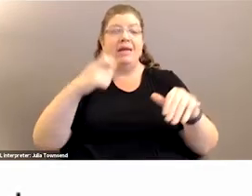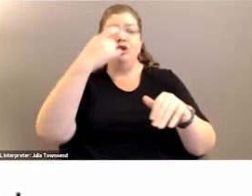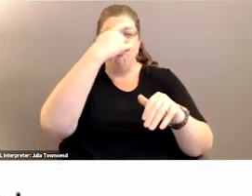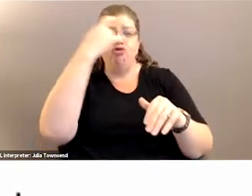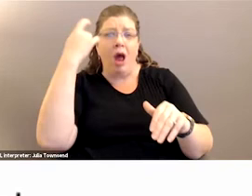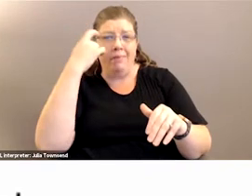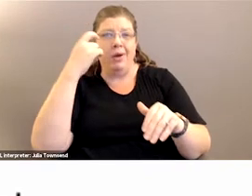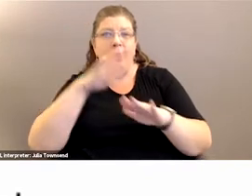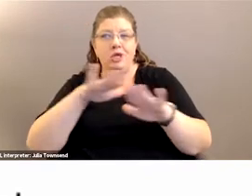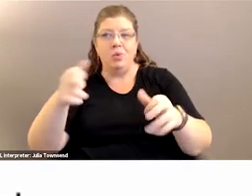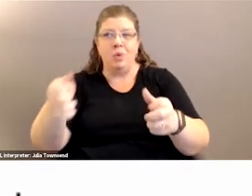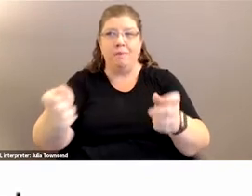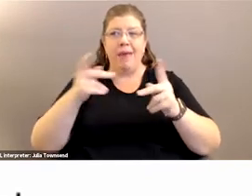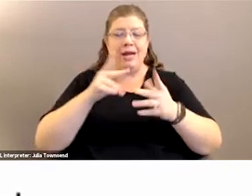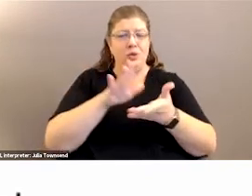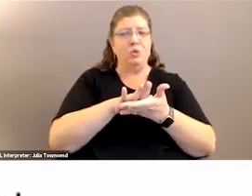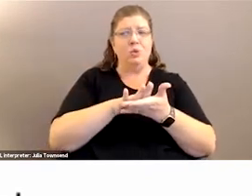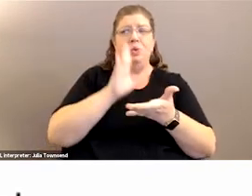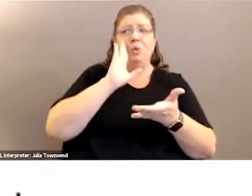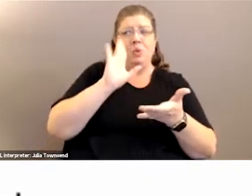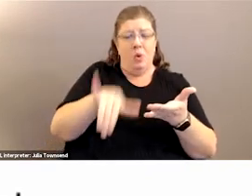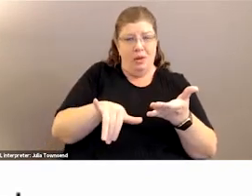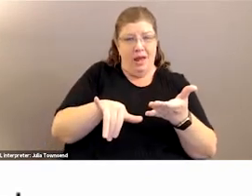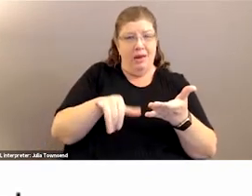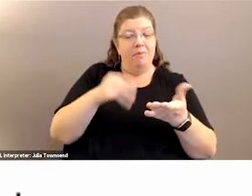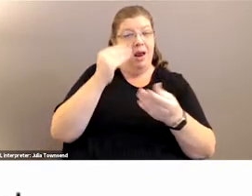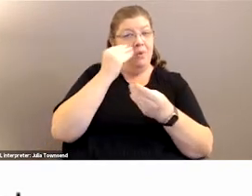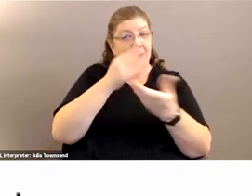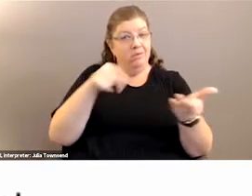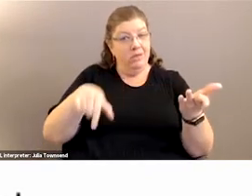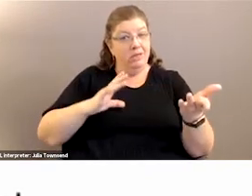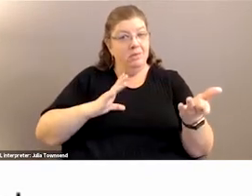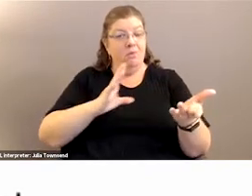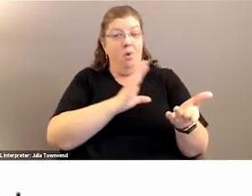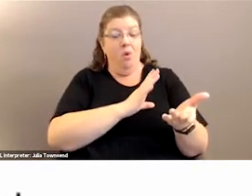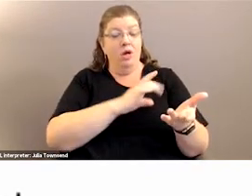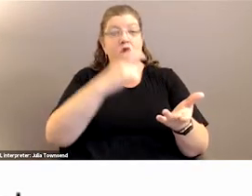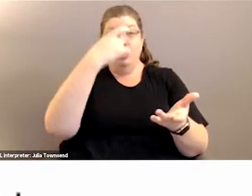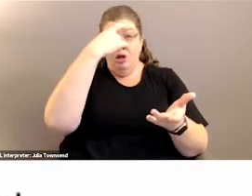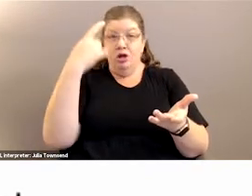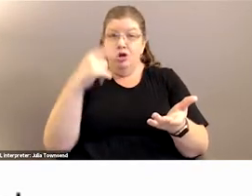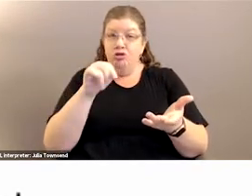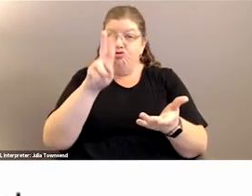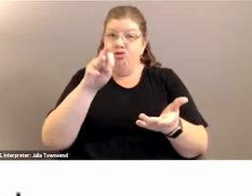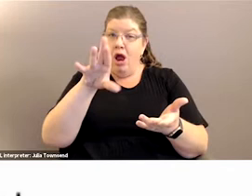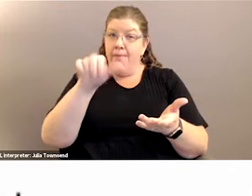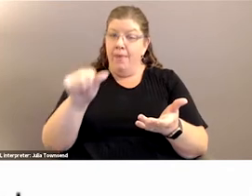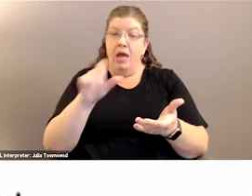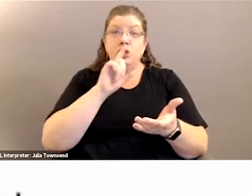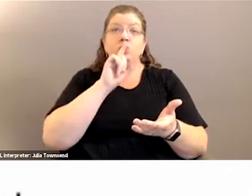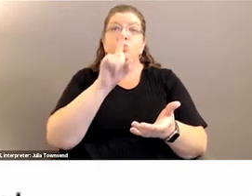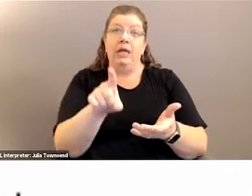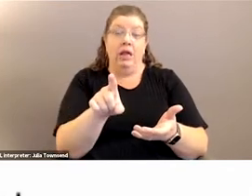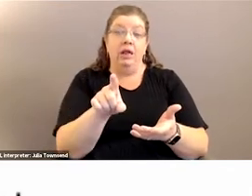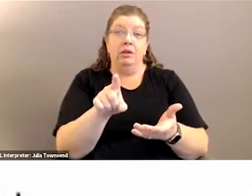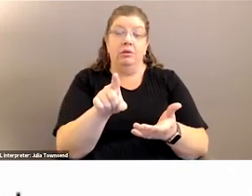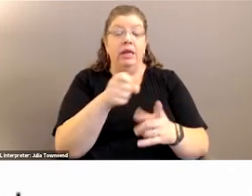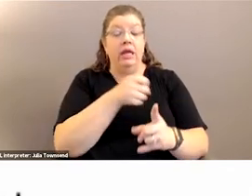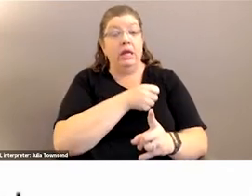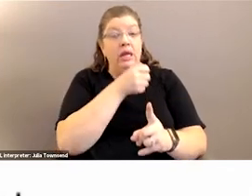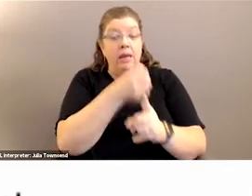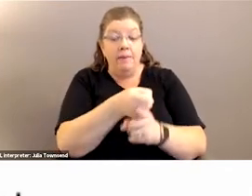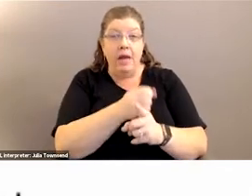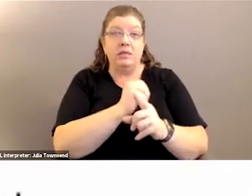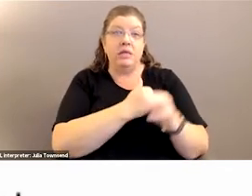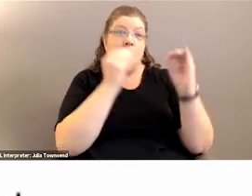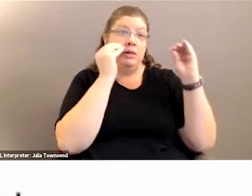children returned to school and i want this board to know that that trauma is very real it's impacting our